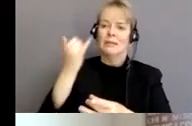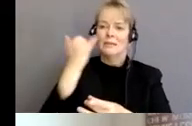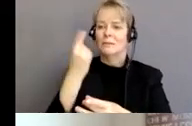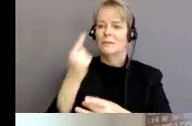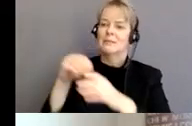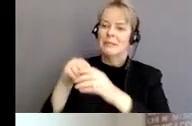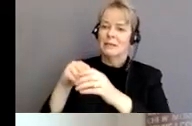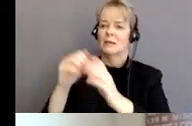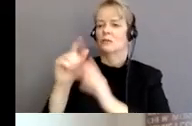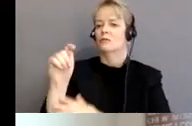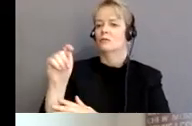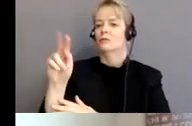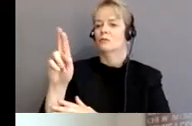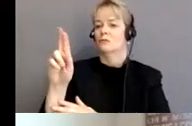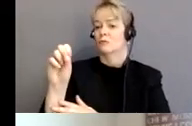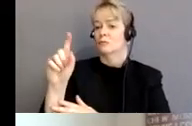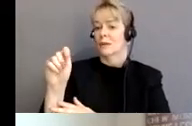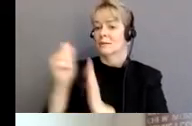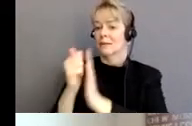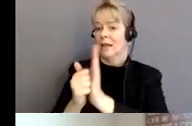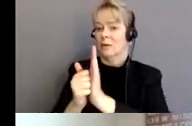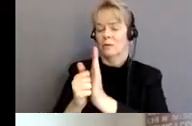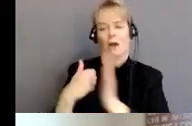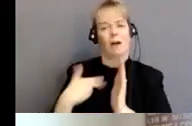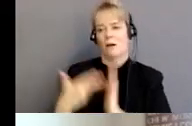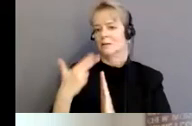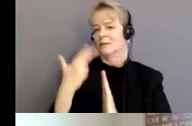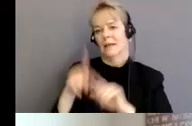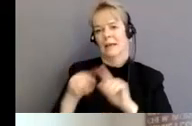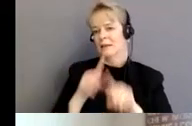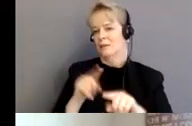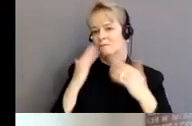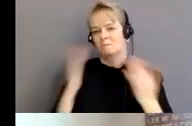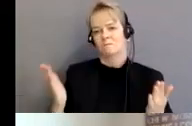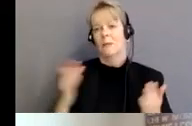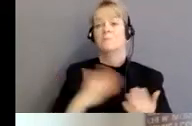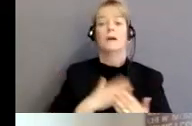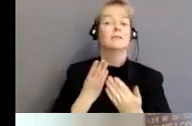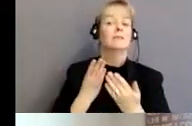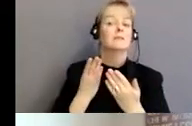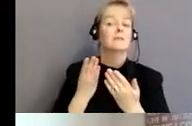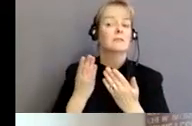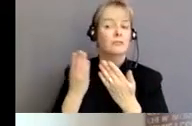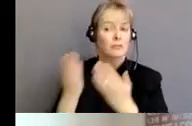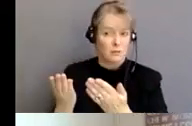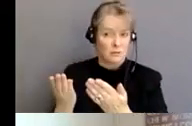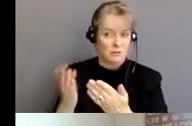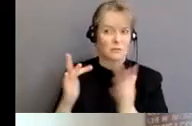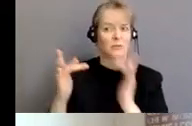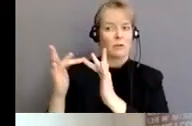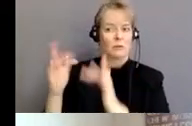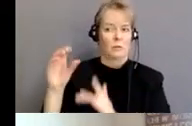So I can't answer that. I honestly don't know. So my suggestion would be to contact the